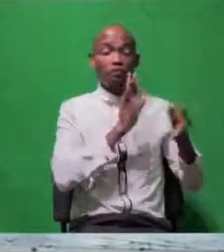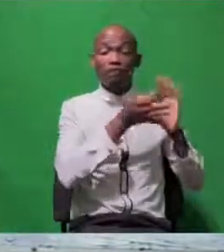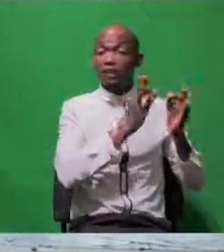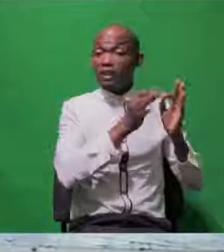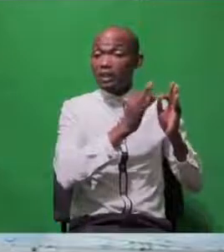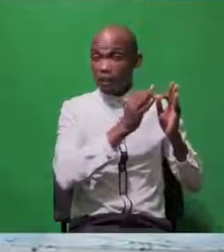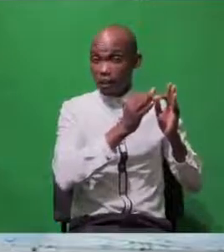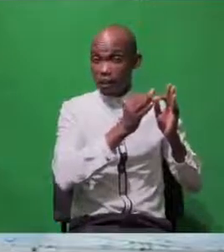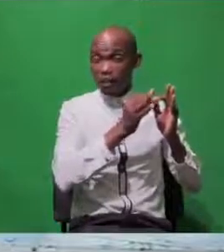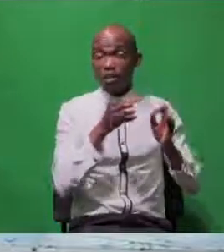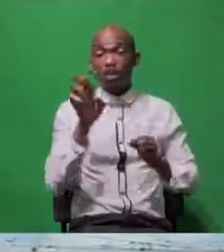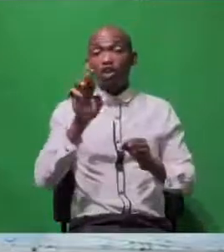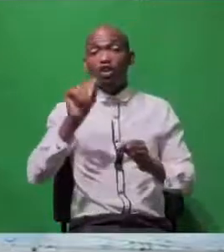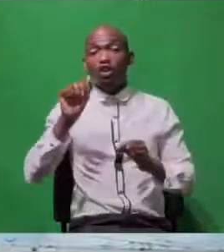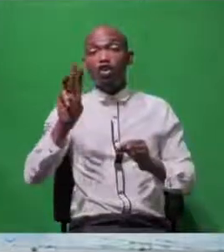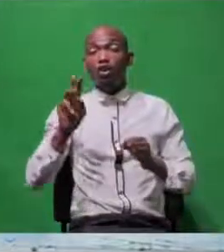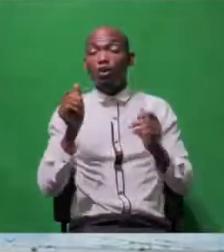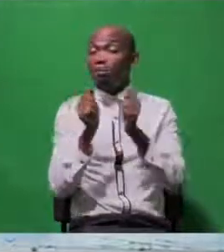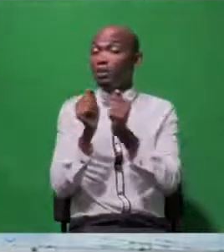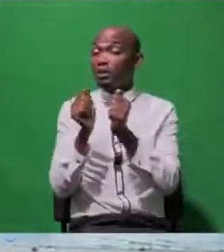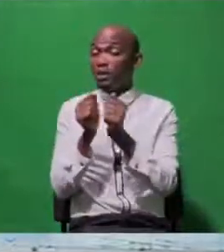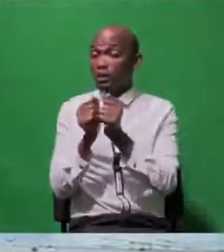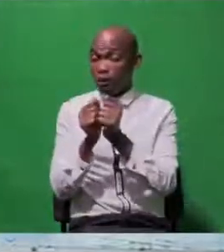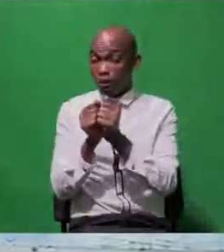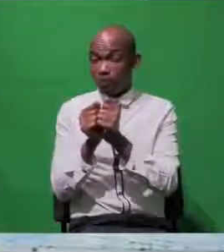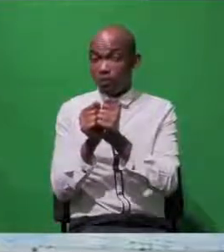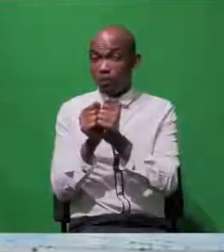facilitate raw materials, to facilitate